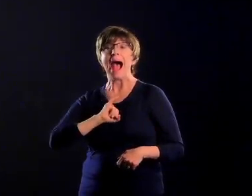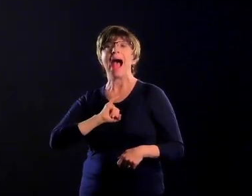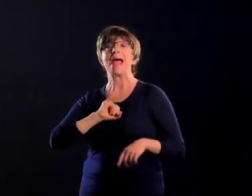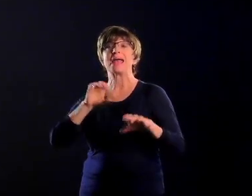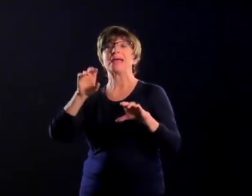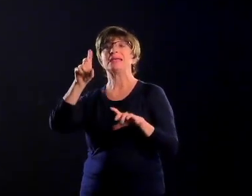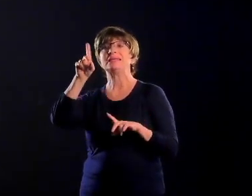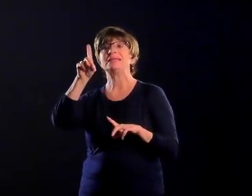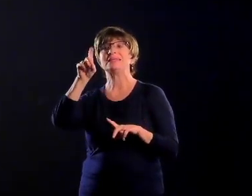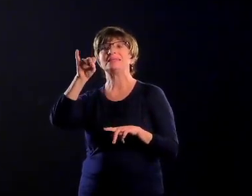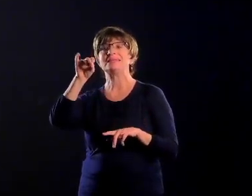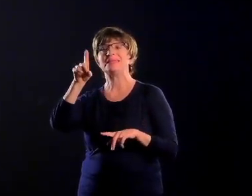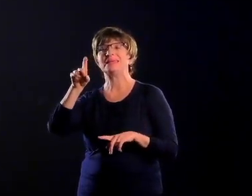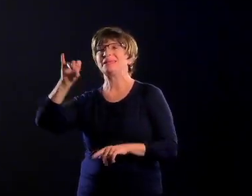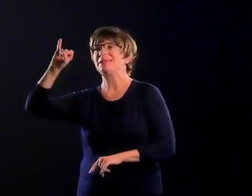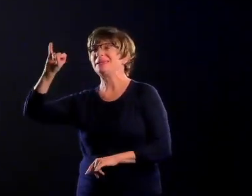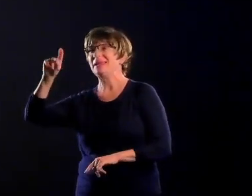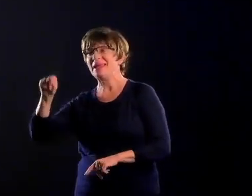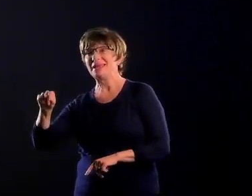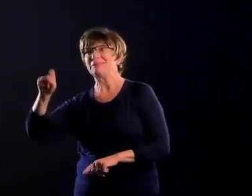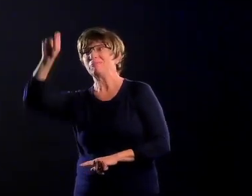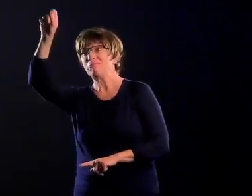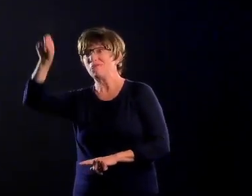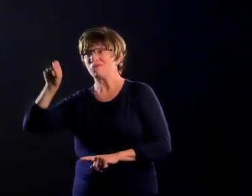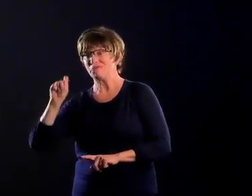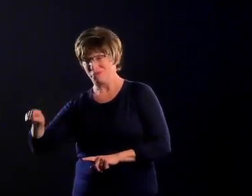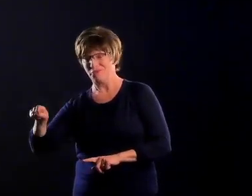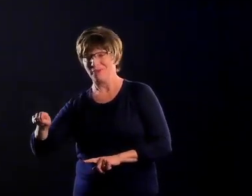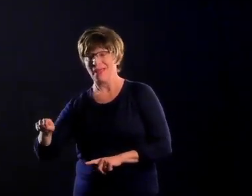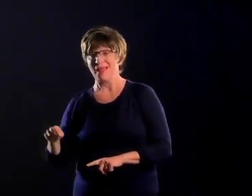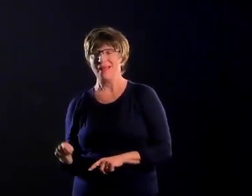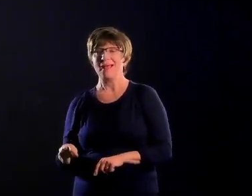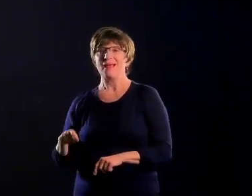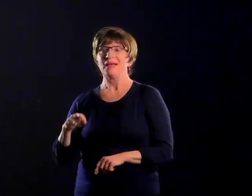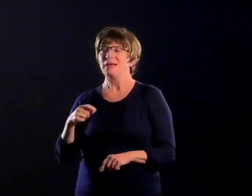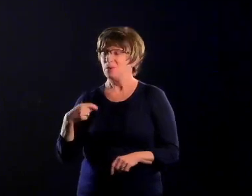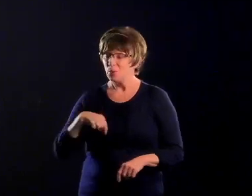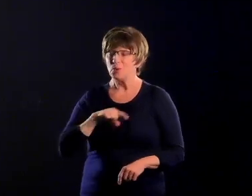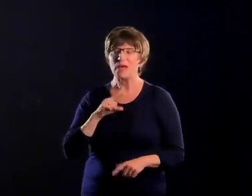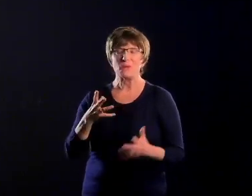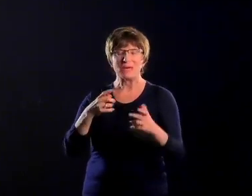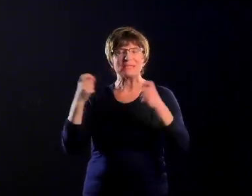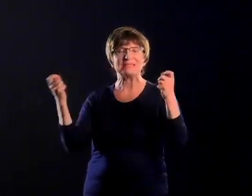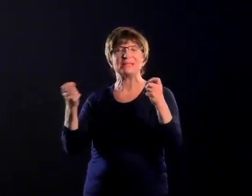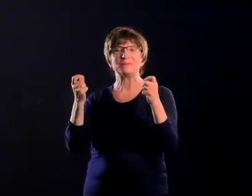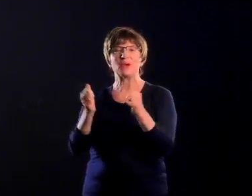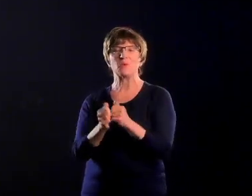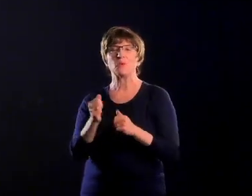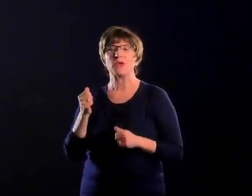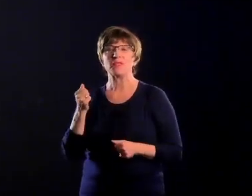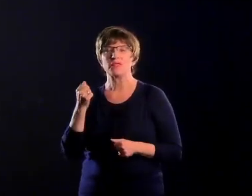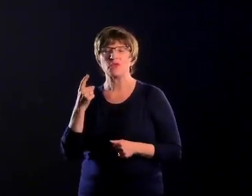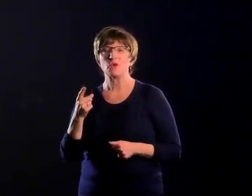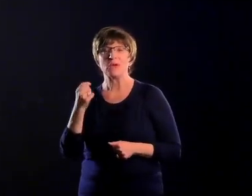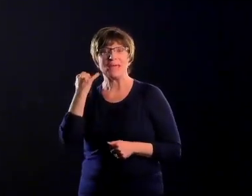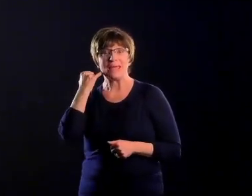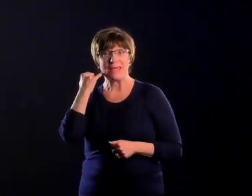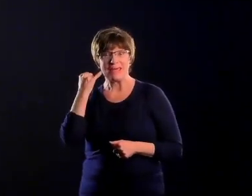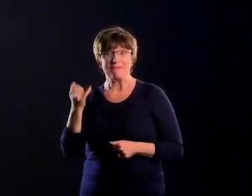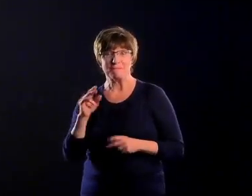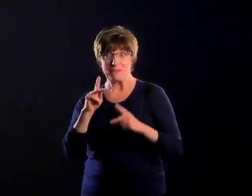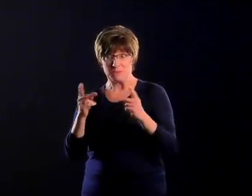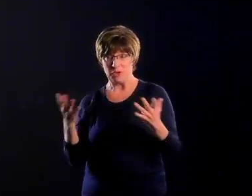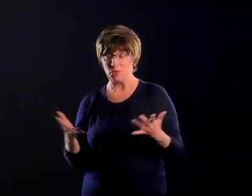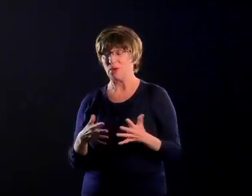that decision. I prayed that prayer. I received Christ into my life. We just want to celebrate with you. If the house was full today, we would be clapping on your